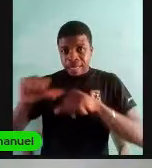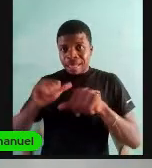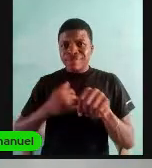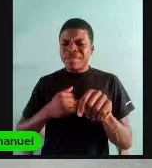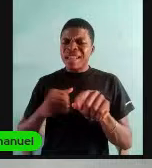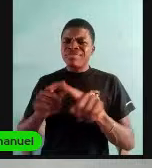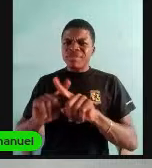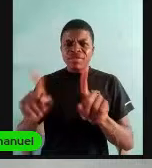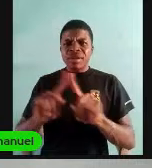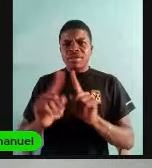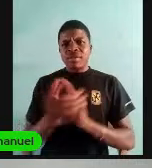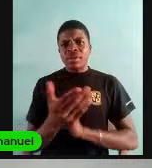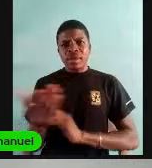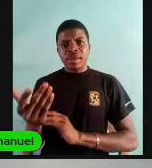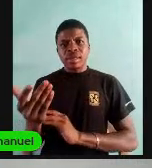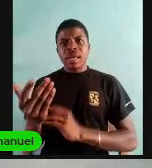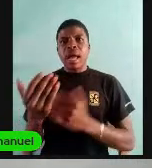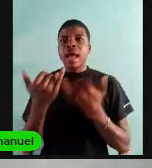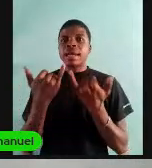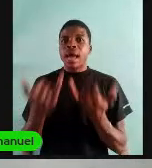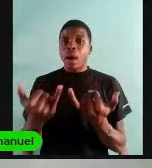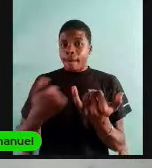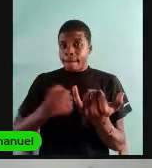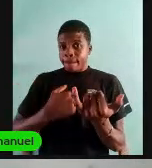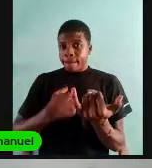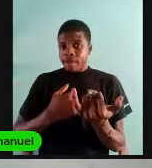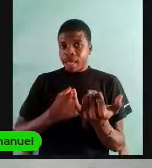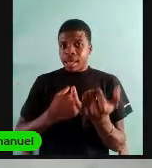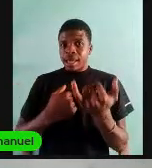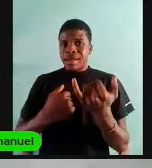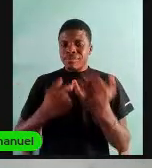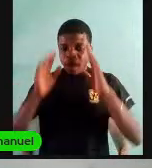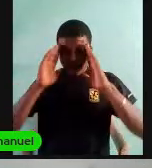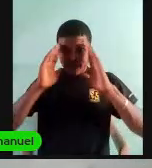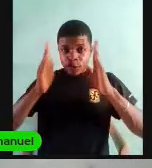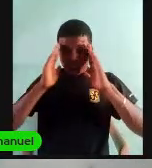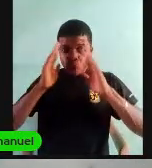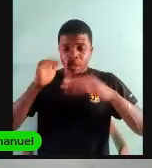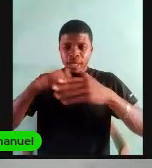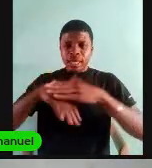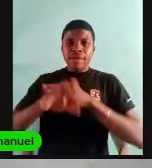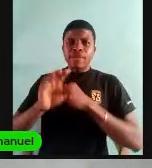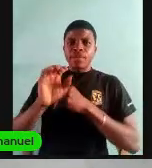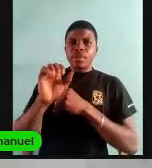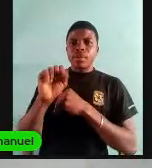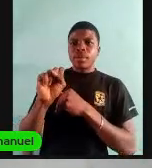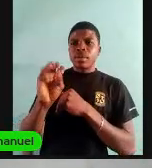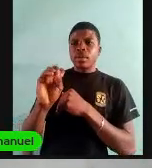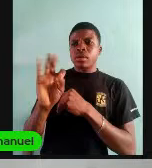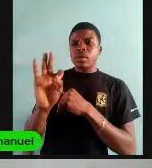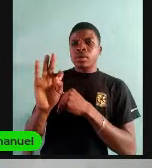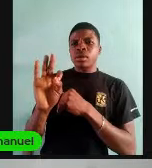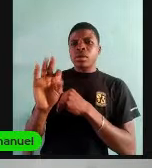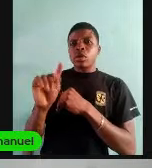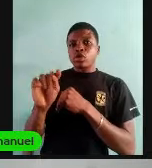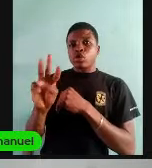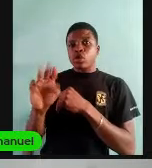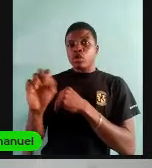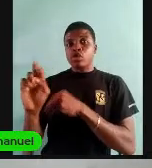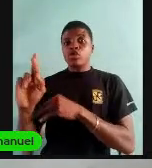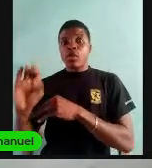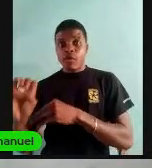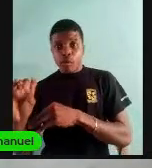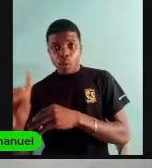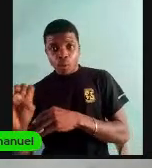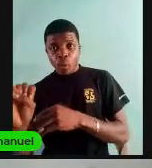So currently I actually specialize in software development. I'll not say engineering because I'm not an engineer, so I'll just